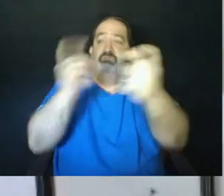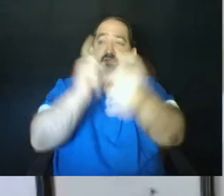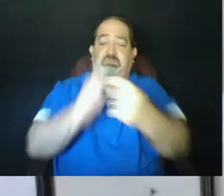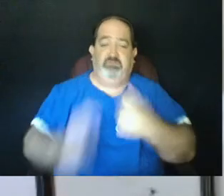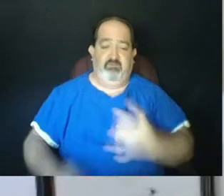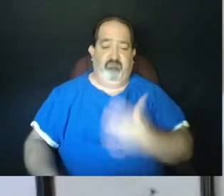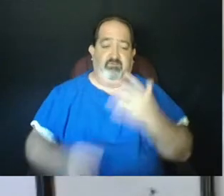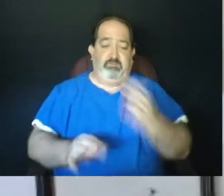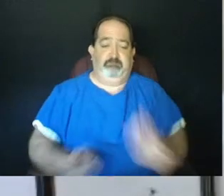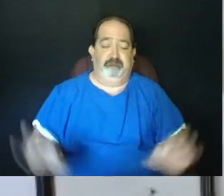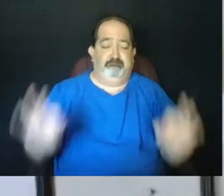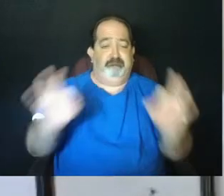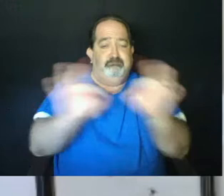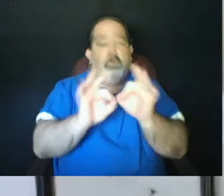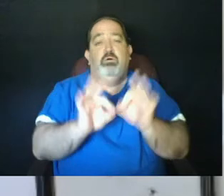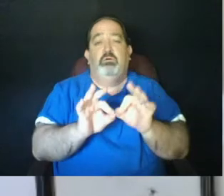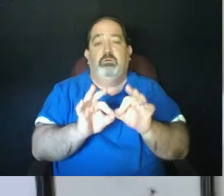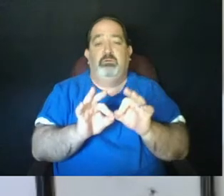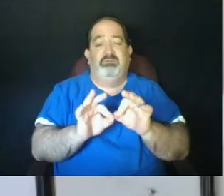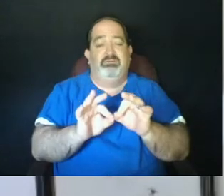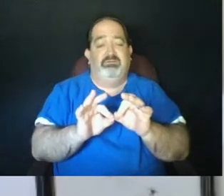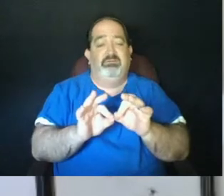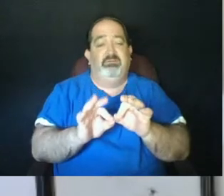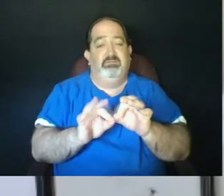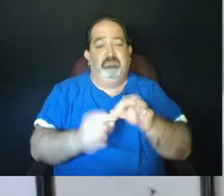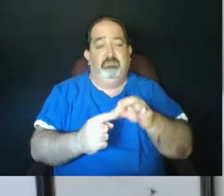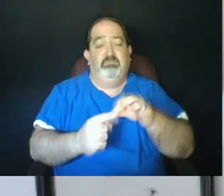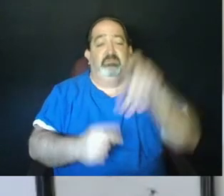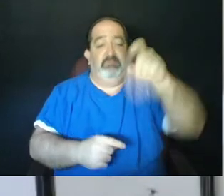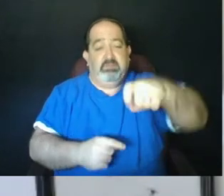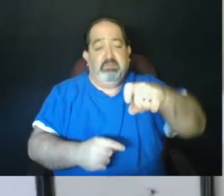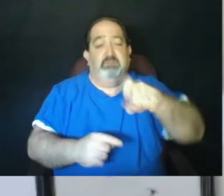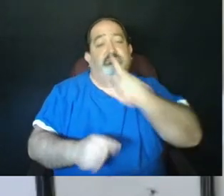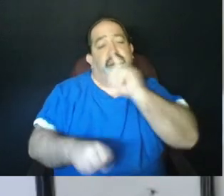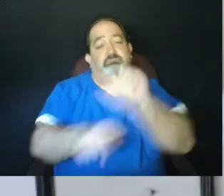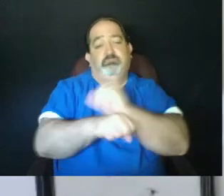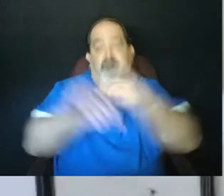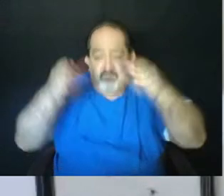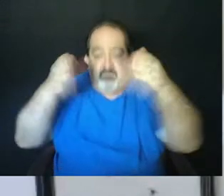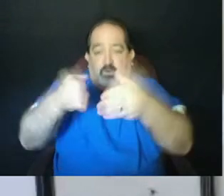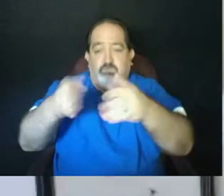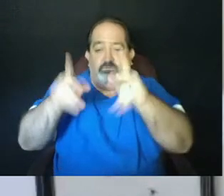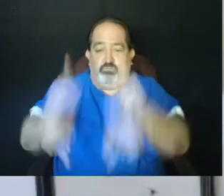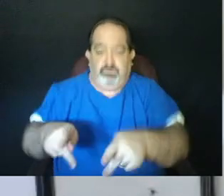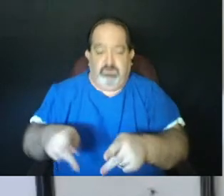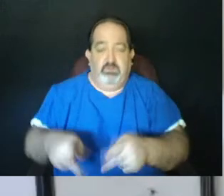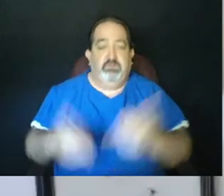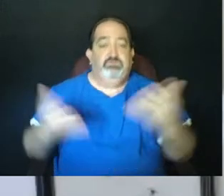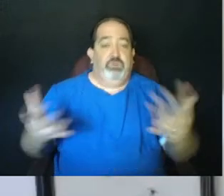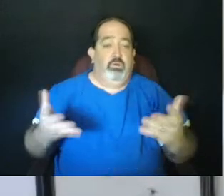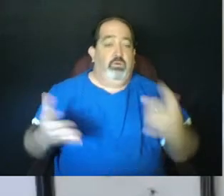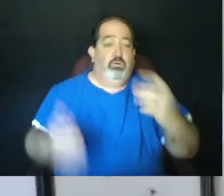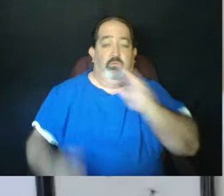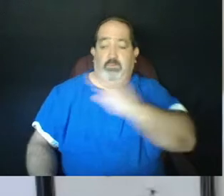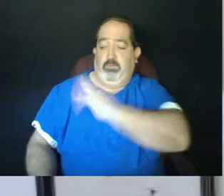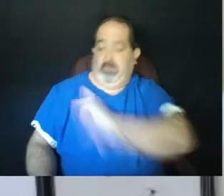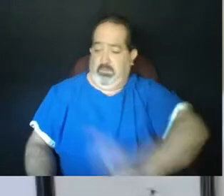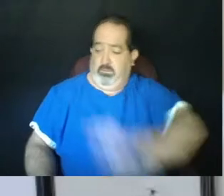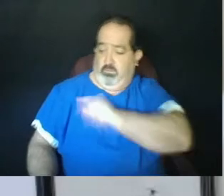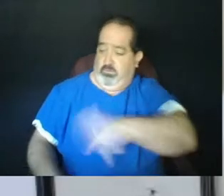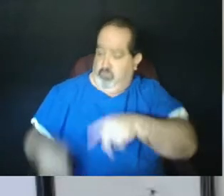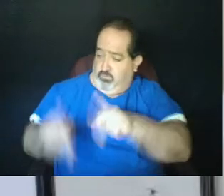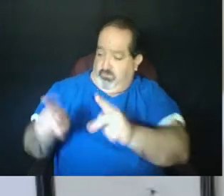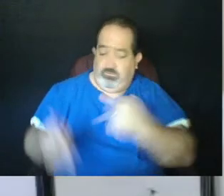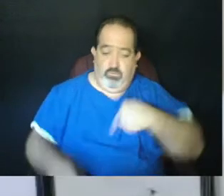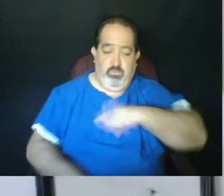it's essential. I feel it needs real focus. To that end, and with their Majesty's permission,